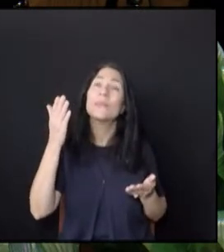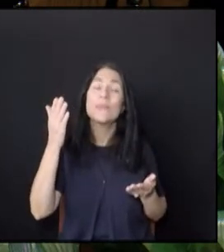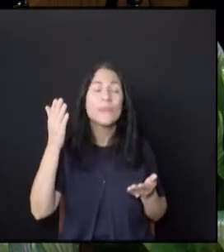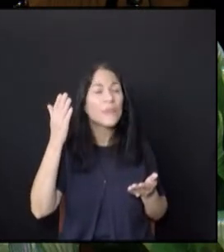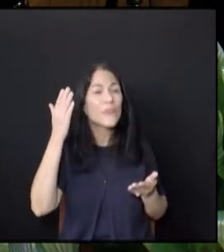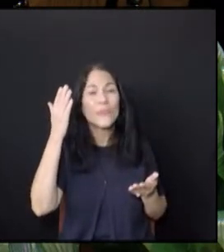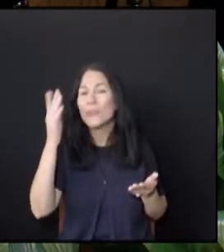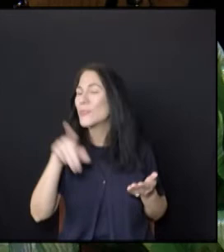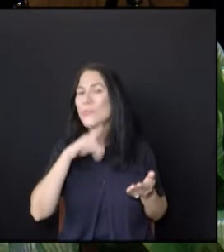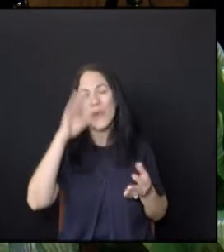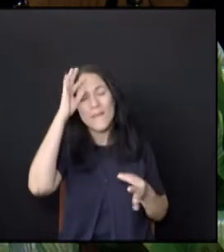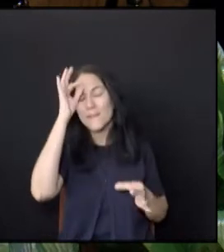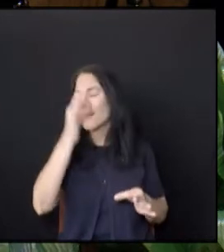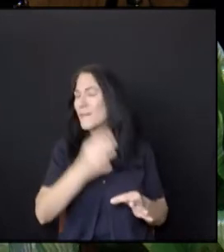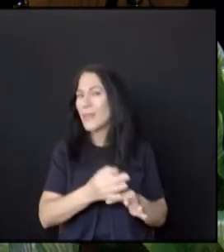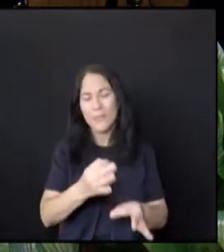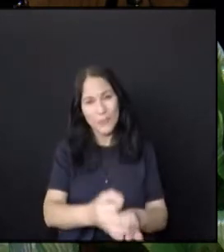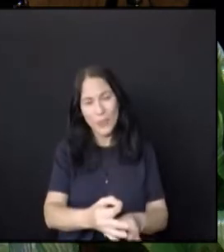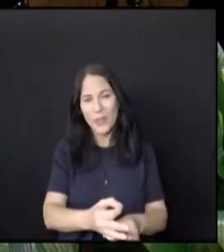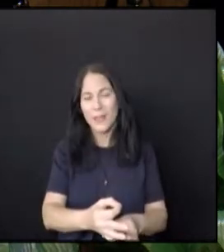you are faithful.